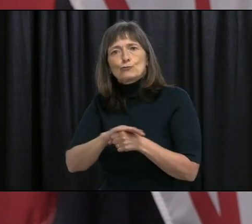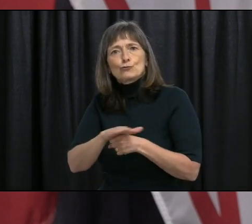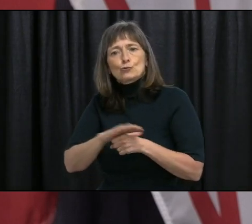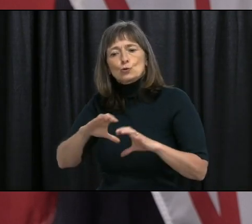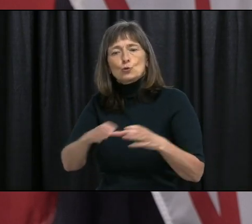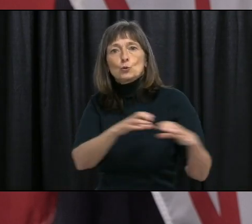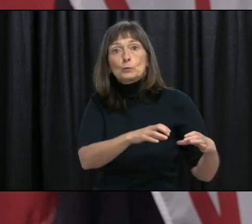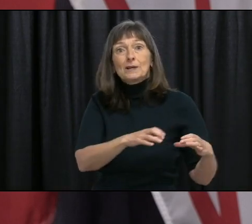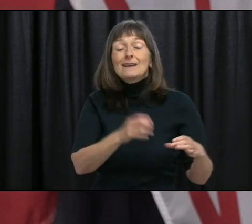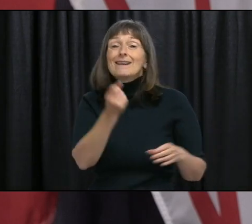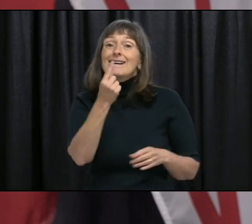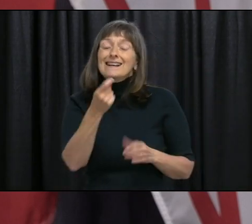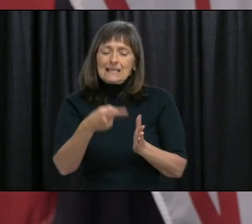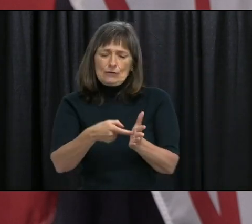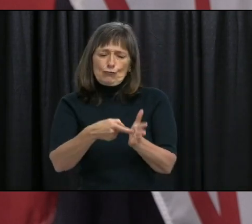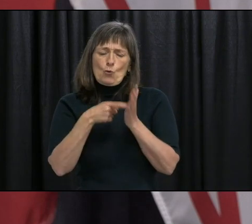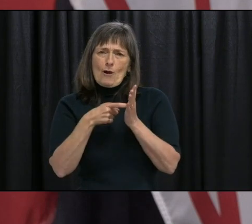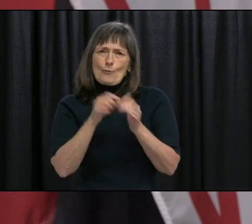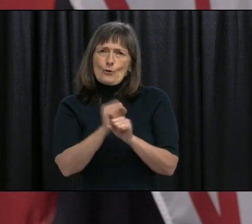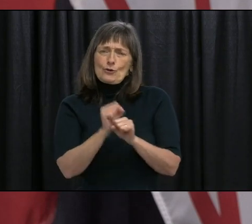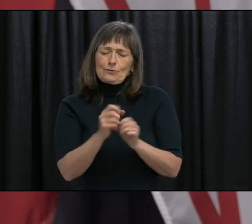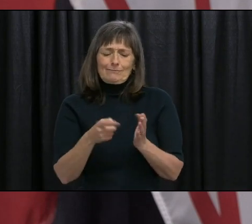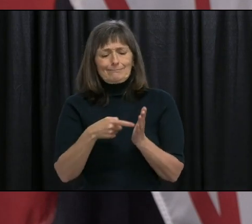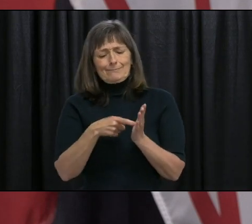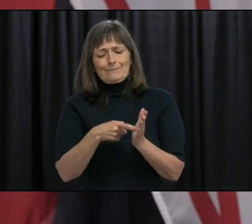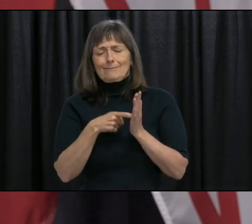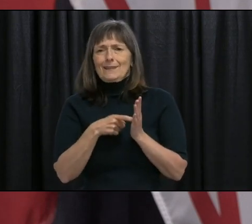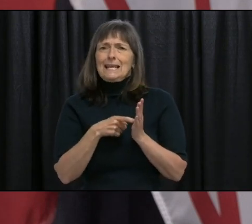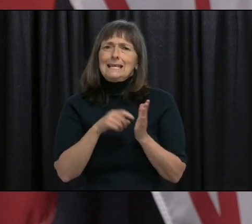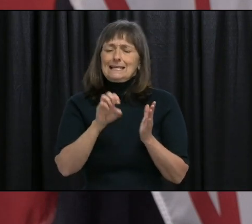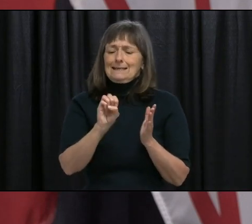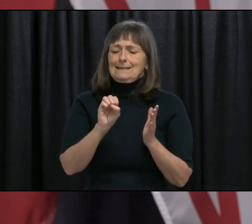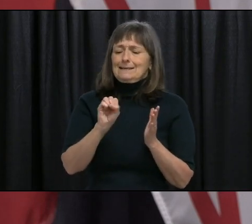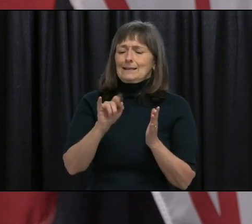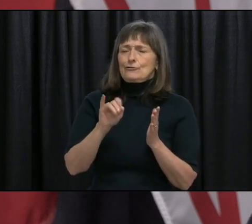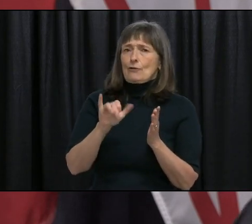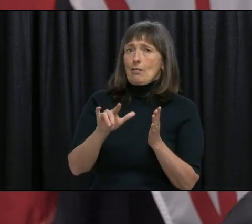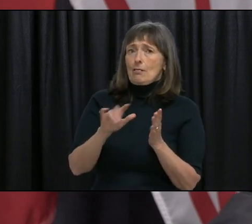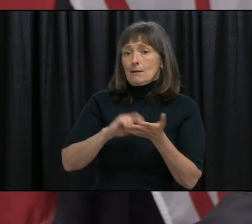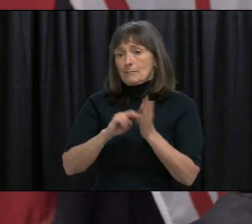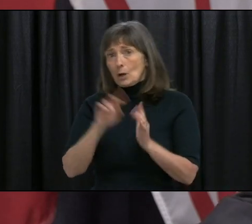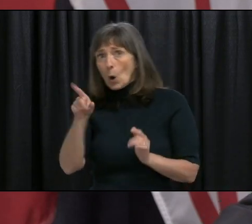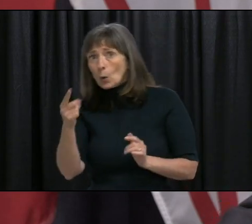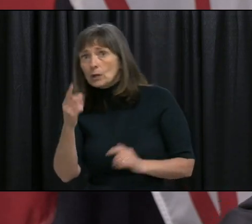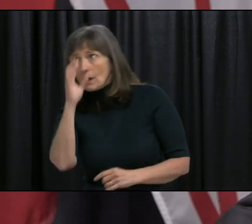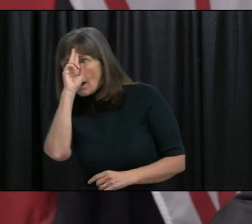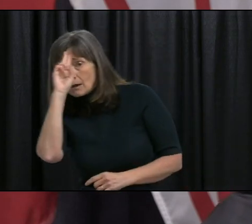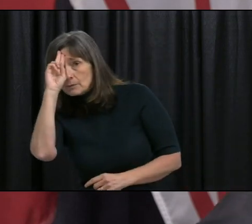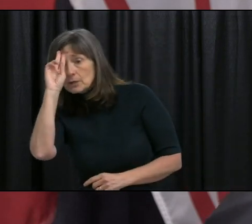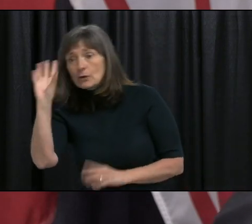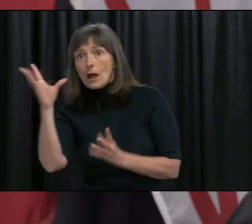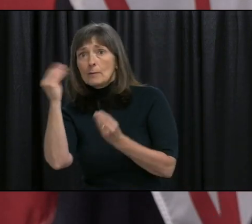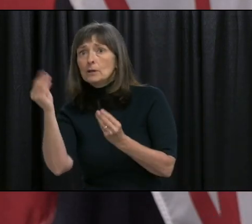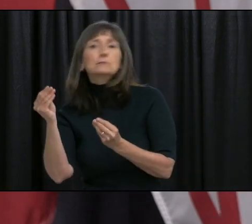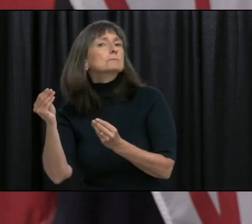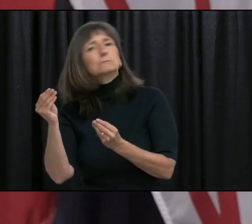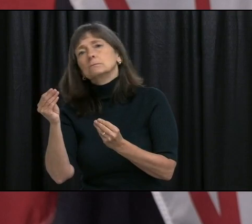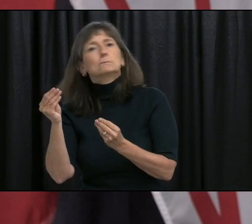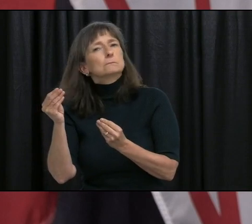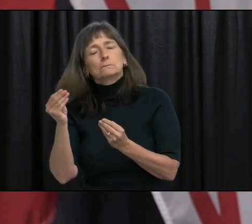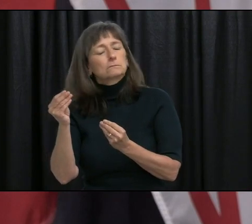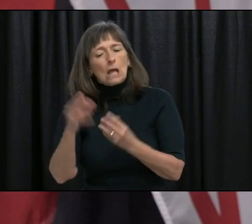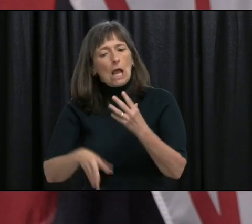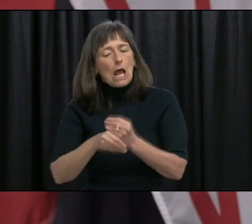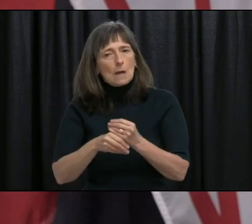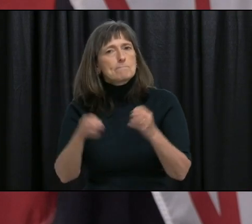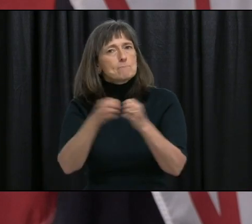has also changed, and it doesn't not necessarily apply just to first responders and those who work in healthcare. It's much broader than that. It's